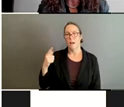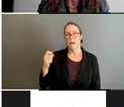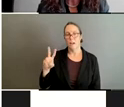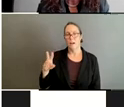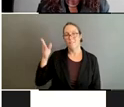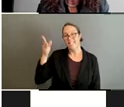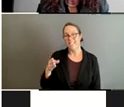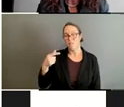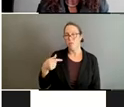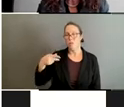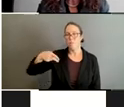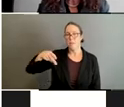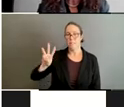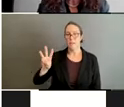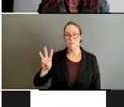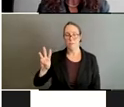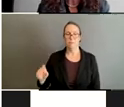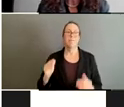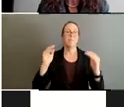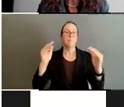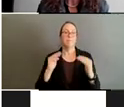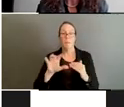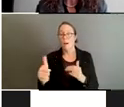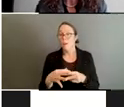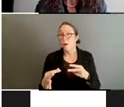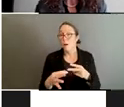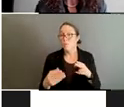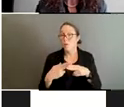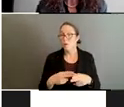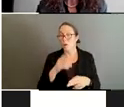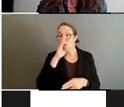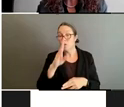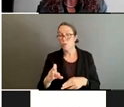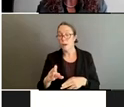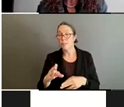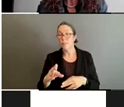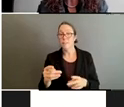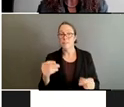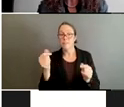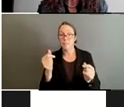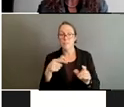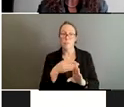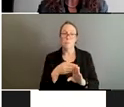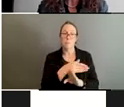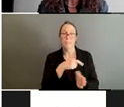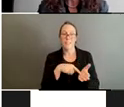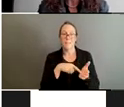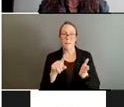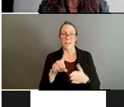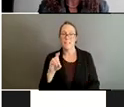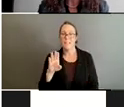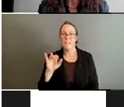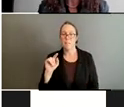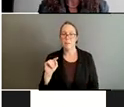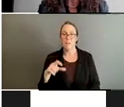www.godirect.gov/GPW. And then they also have another option, which is the Direct Express prepaid debit card. And so it's